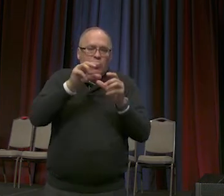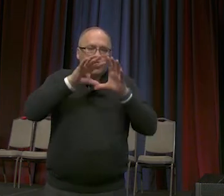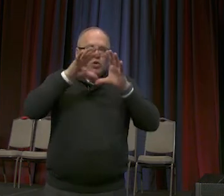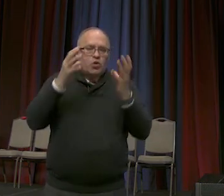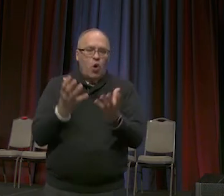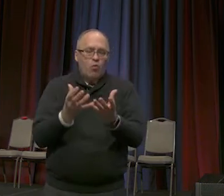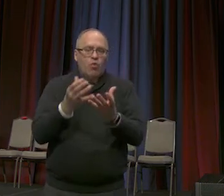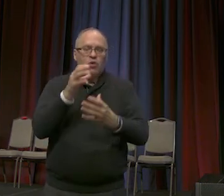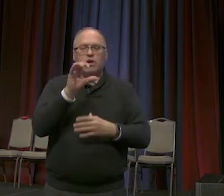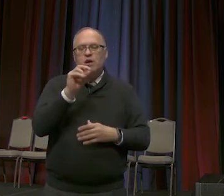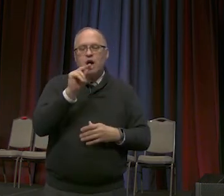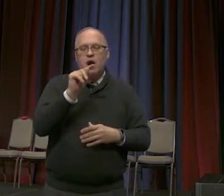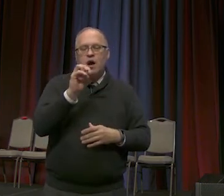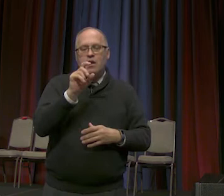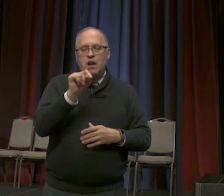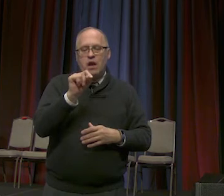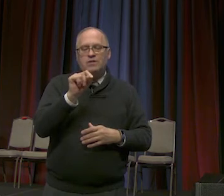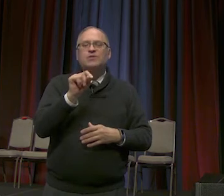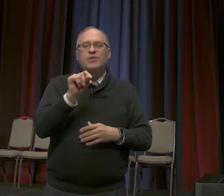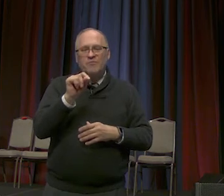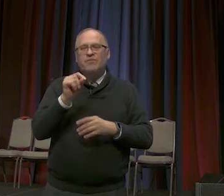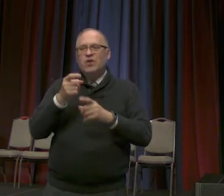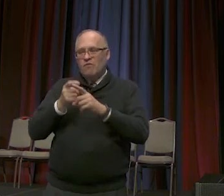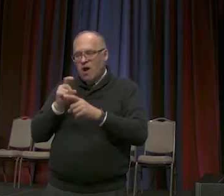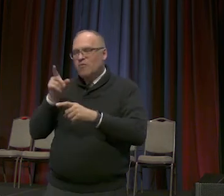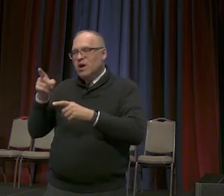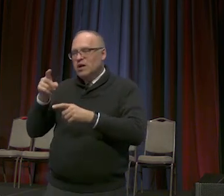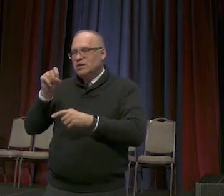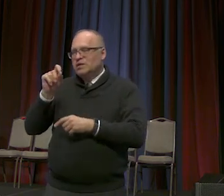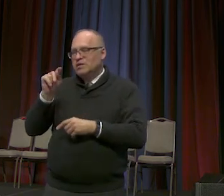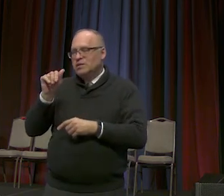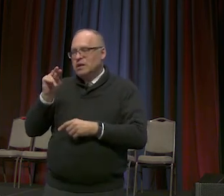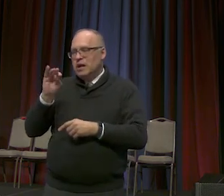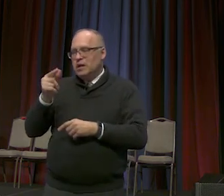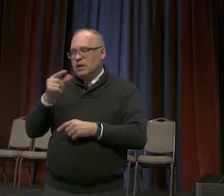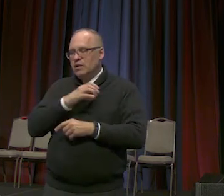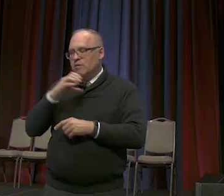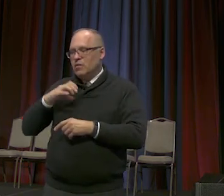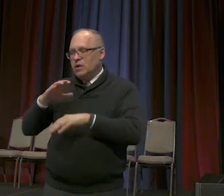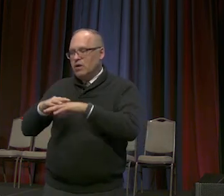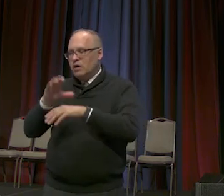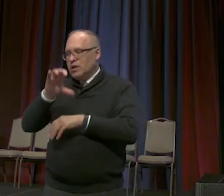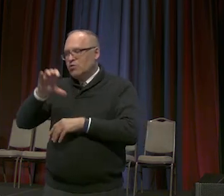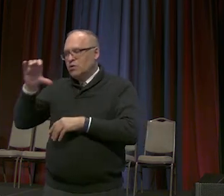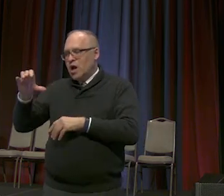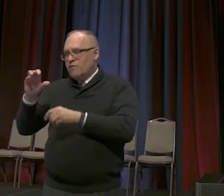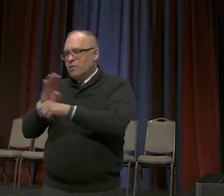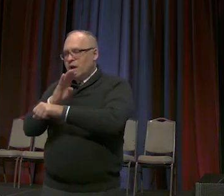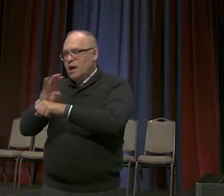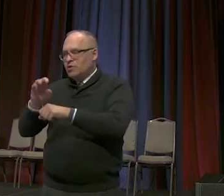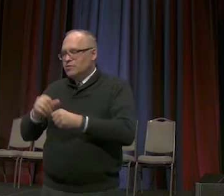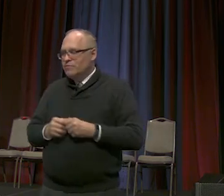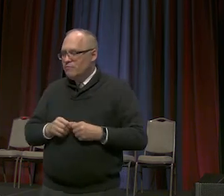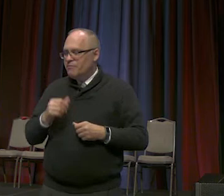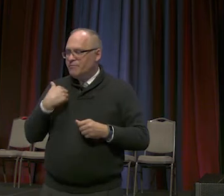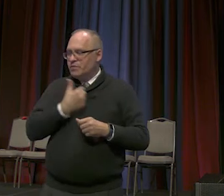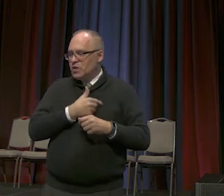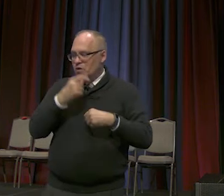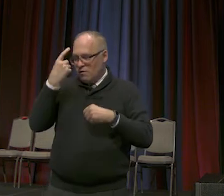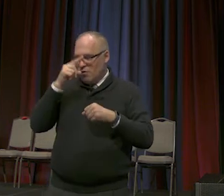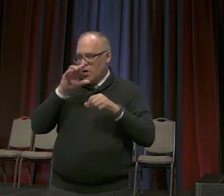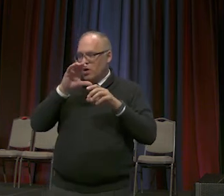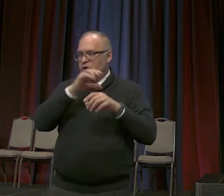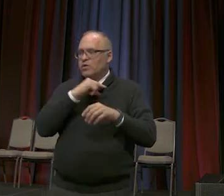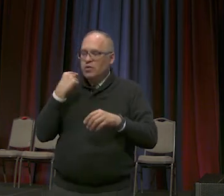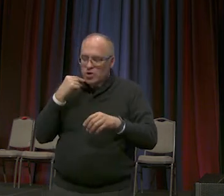in relation to the Standing Committee on Central Conference Matters. We examined the processes for clergy